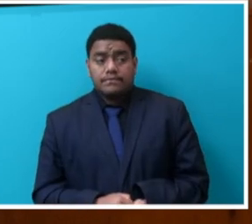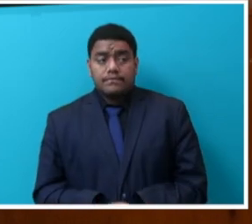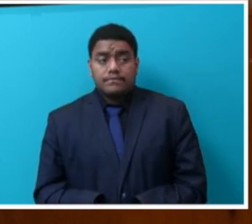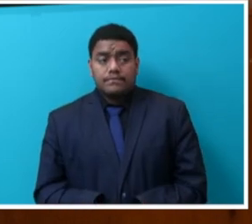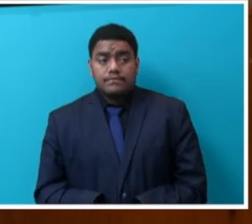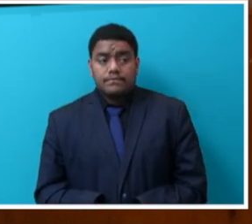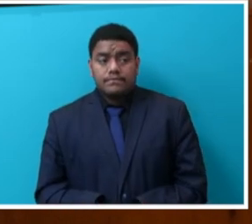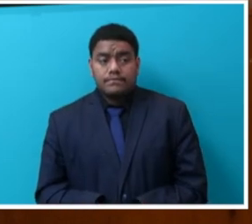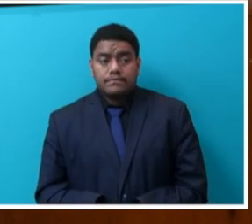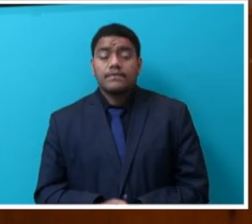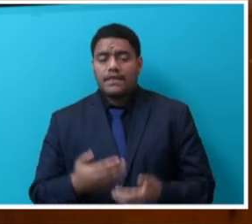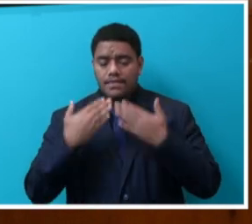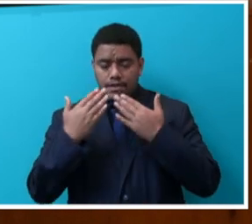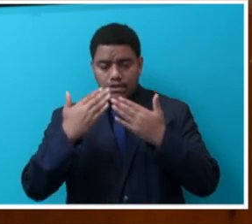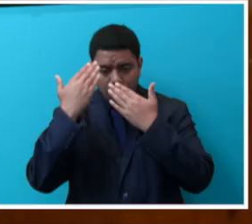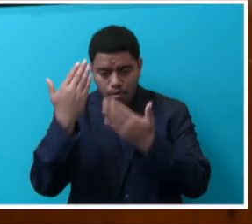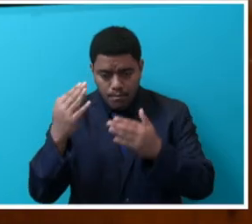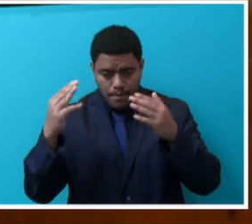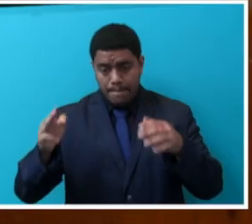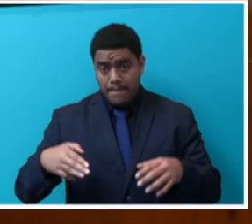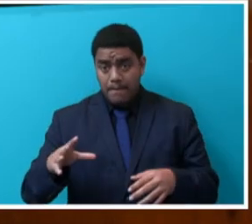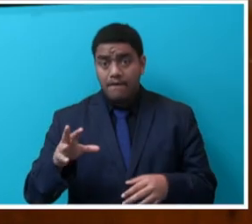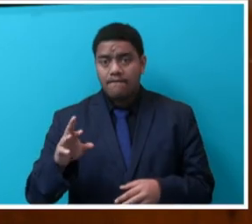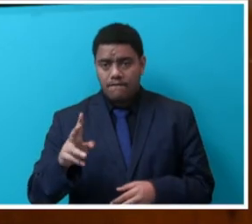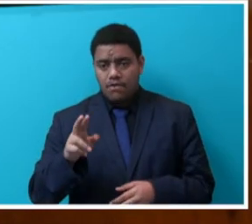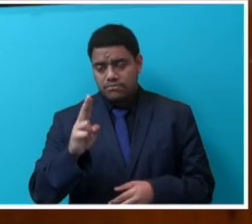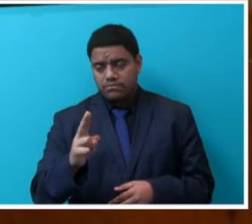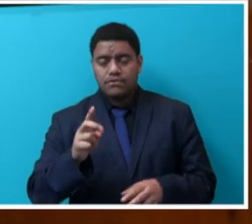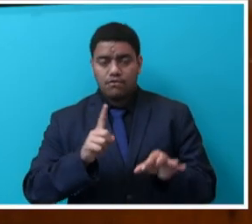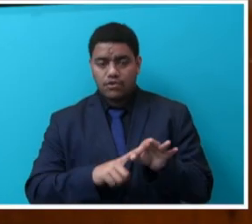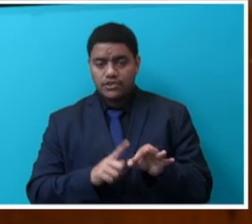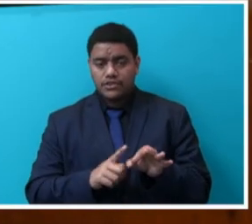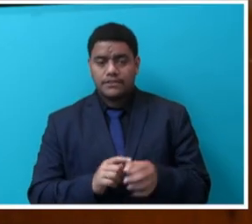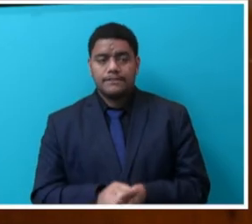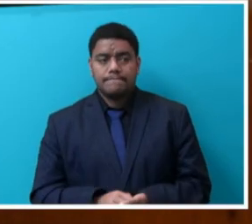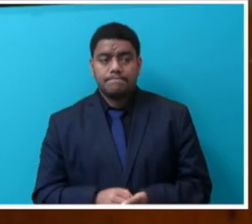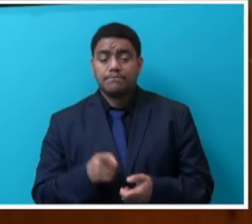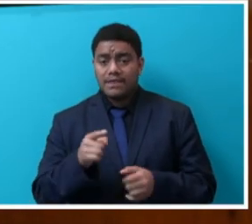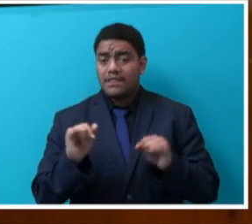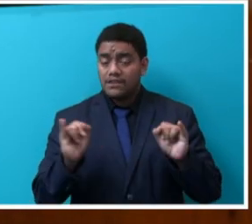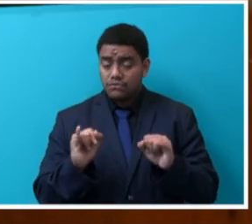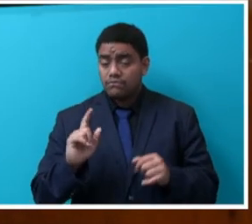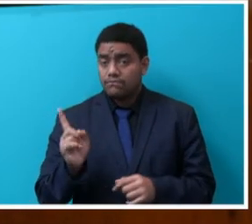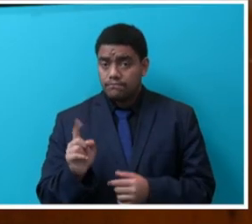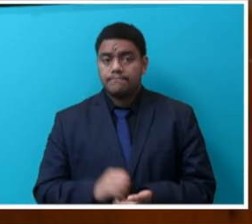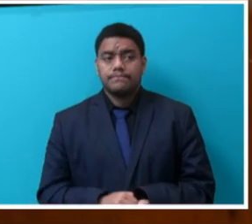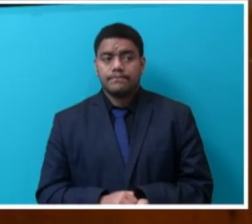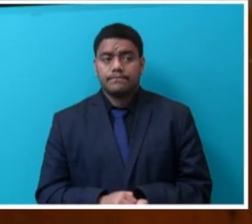I thank the Honourable Member for her question. And before I address the issue,